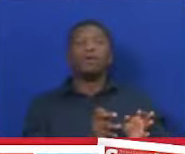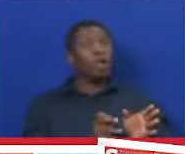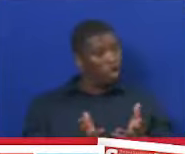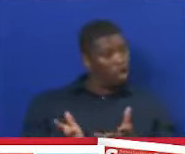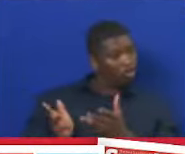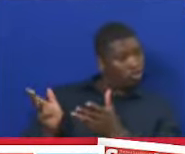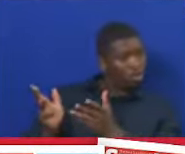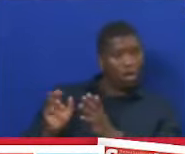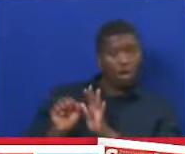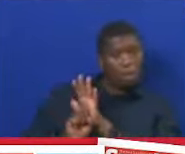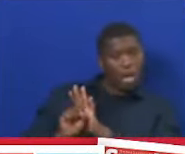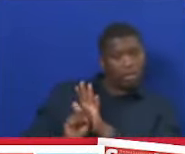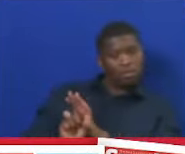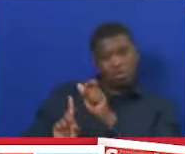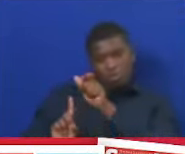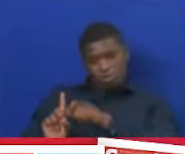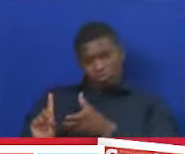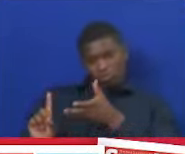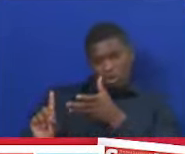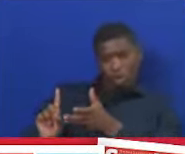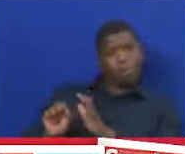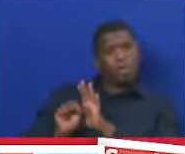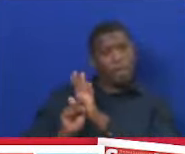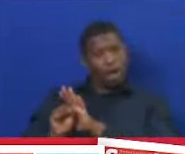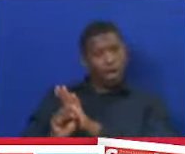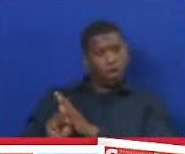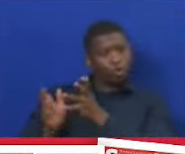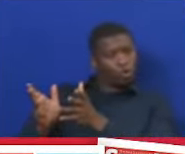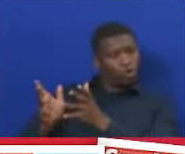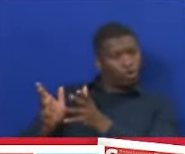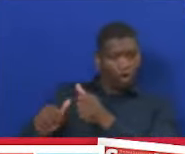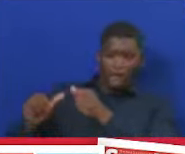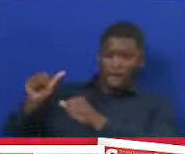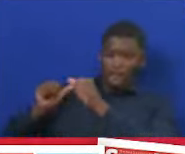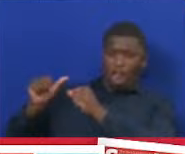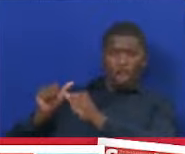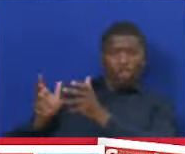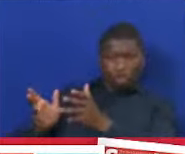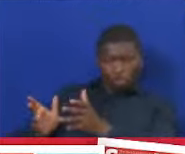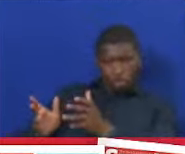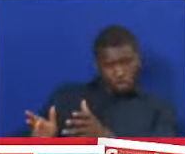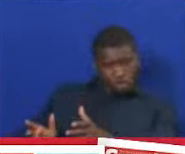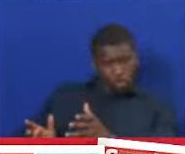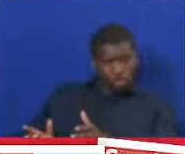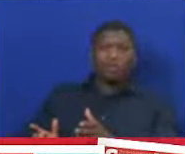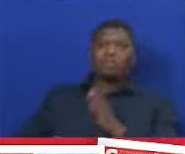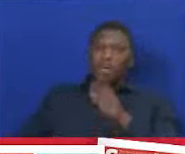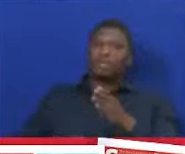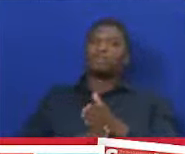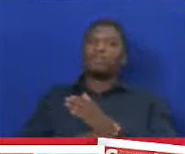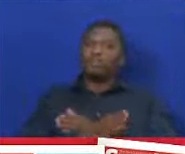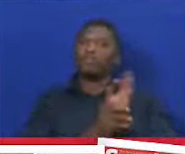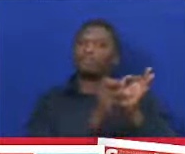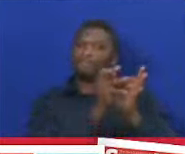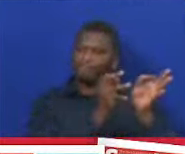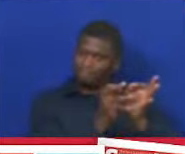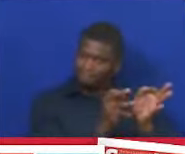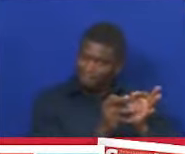of the target. So it was deemed necessary for them to be